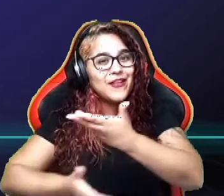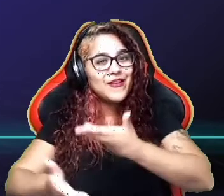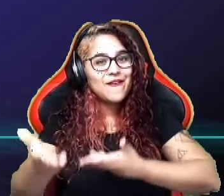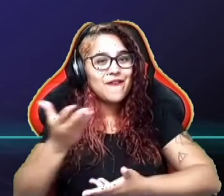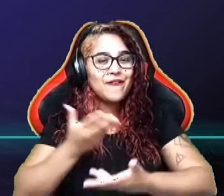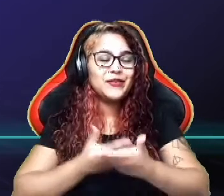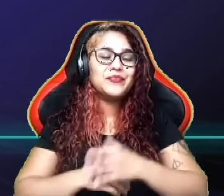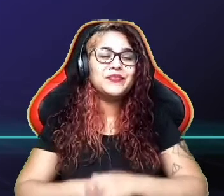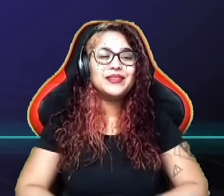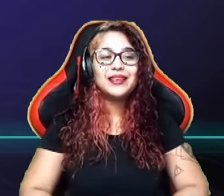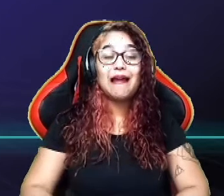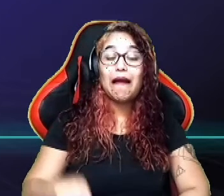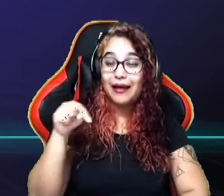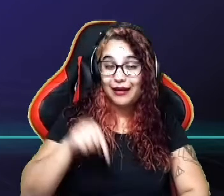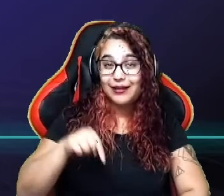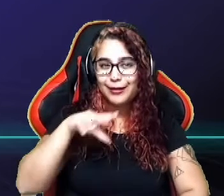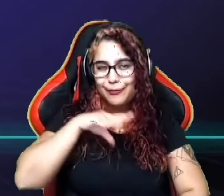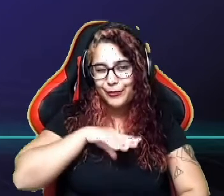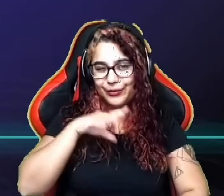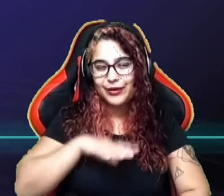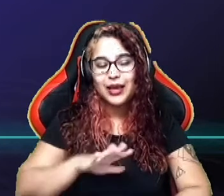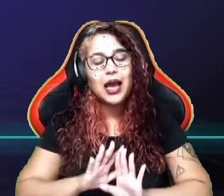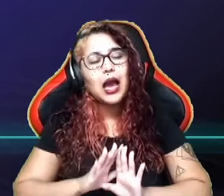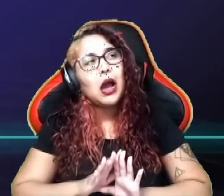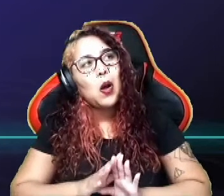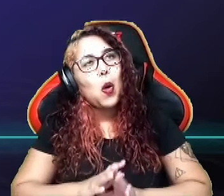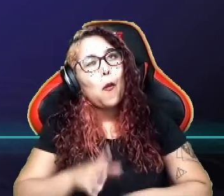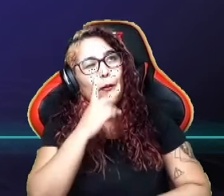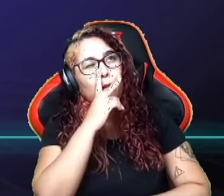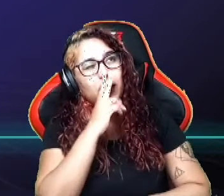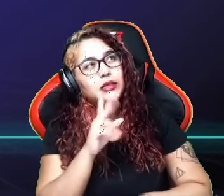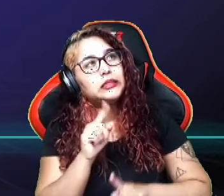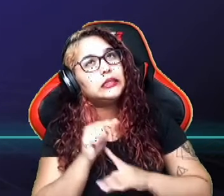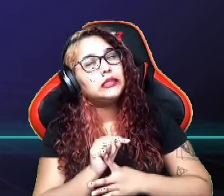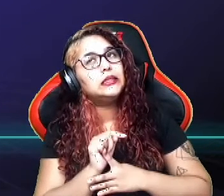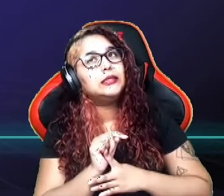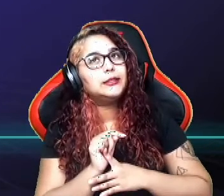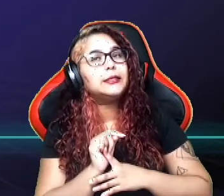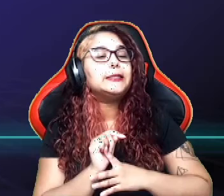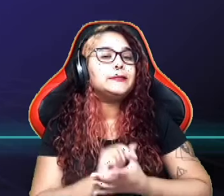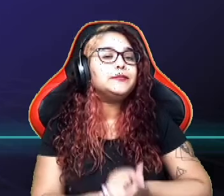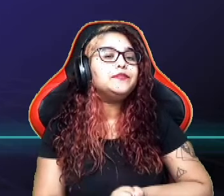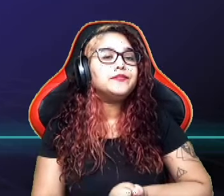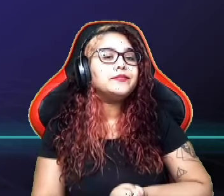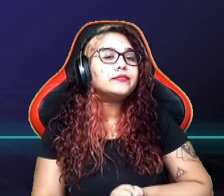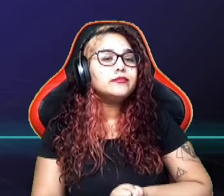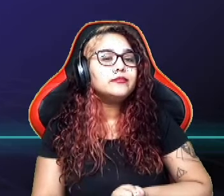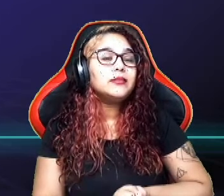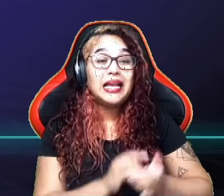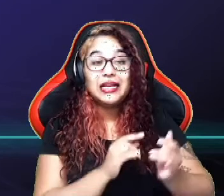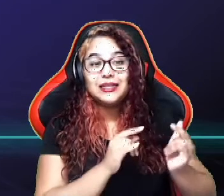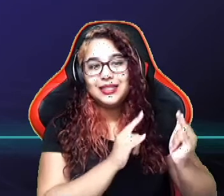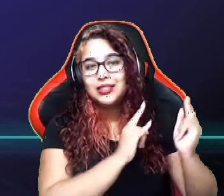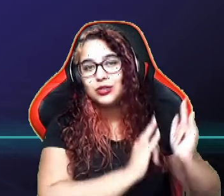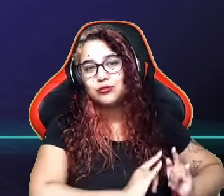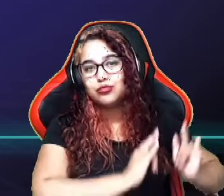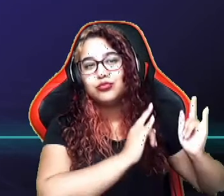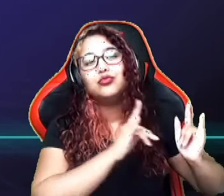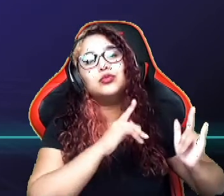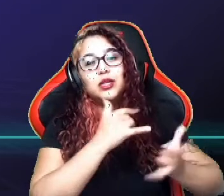In Portugal, let's say, up until recently, we thought that